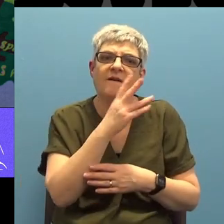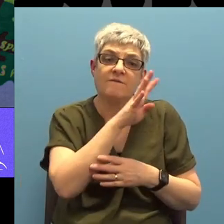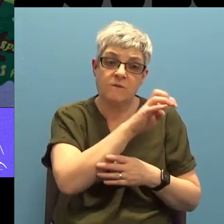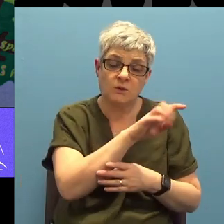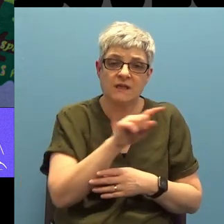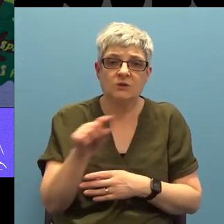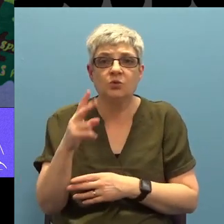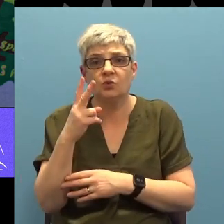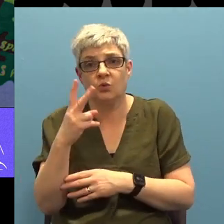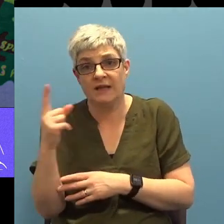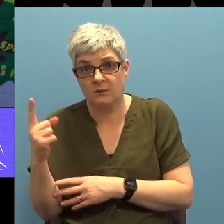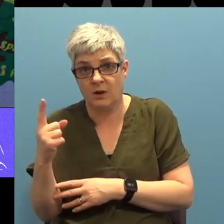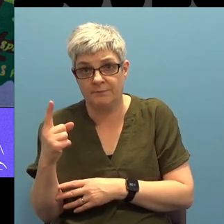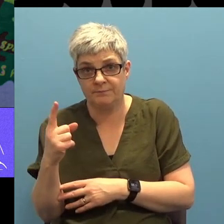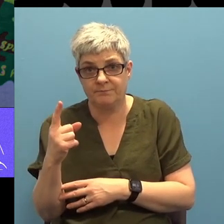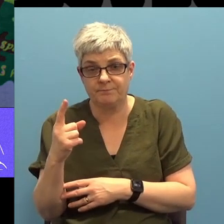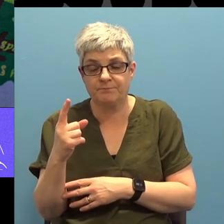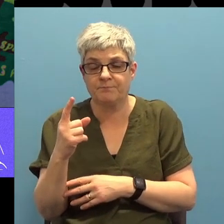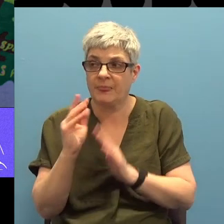Word of God.